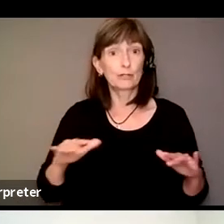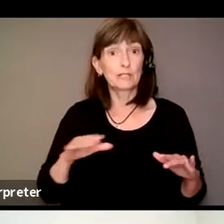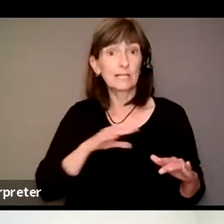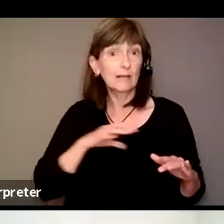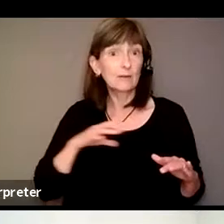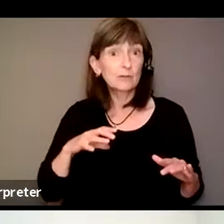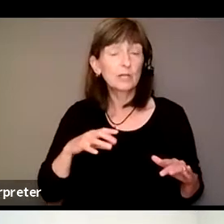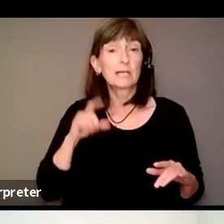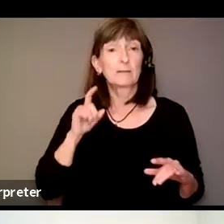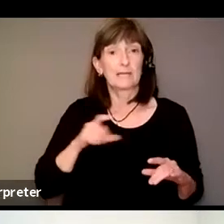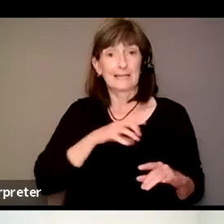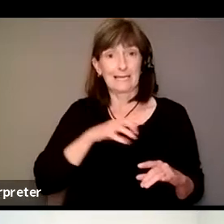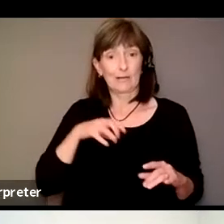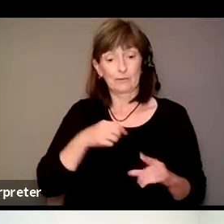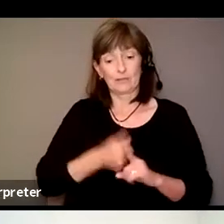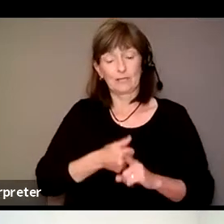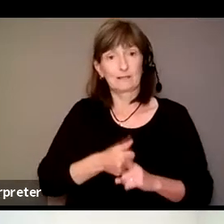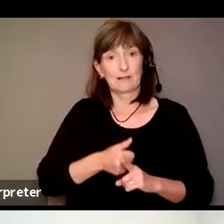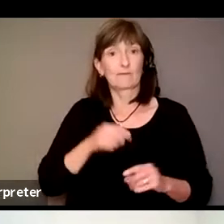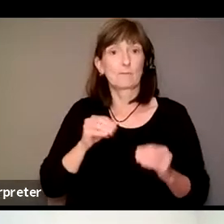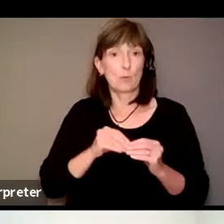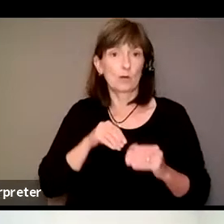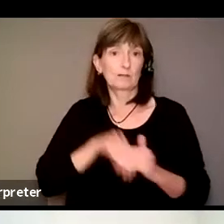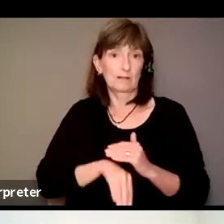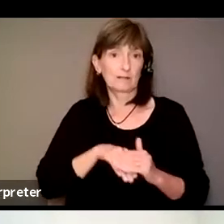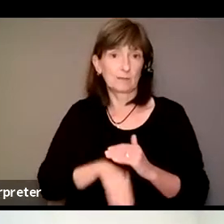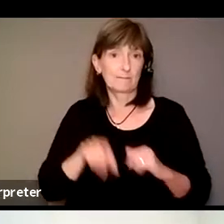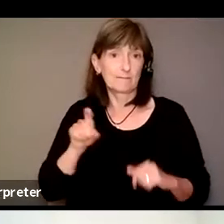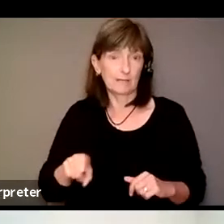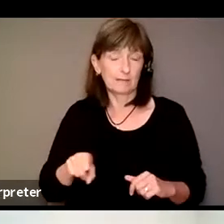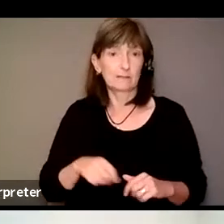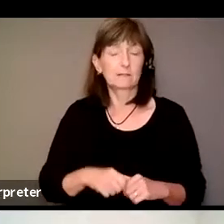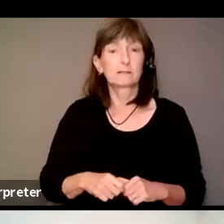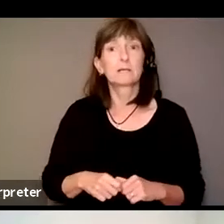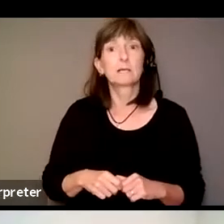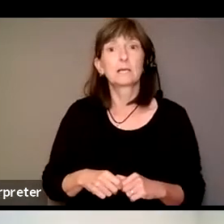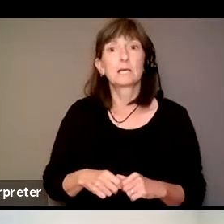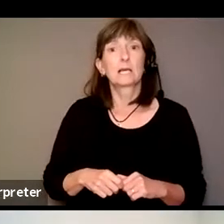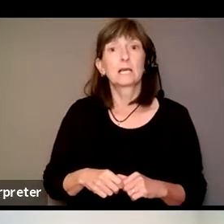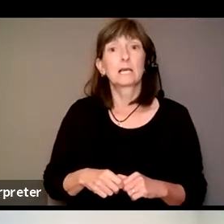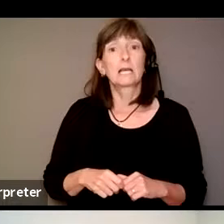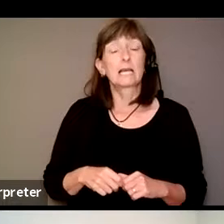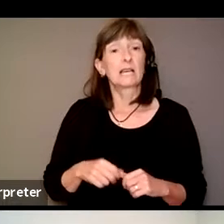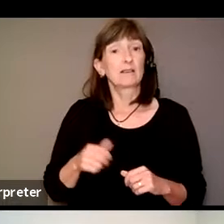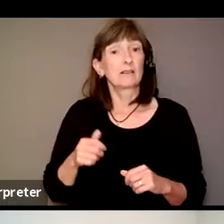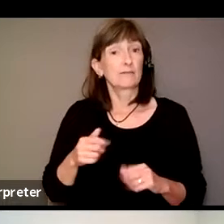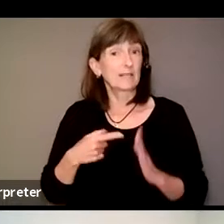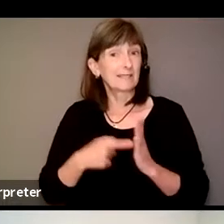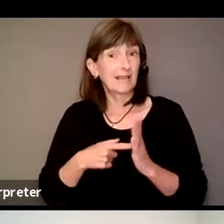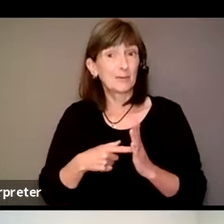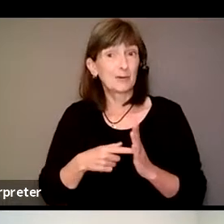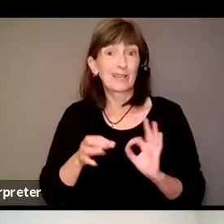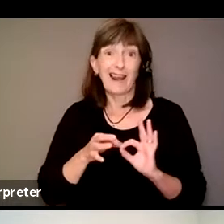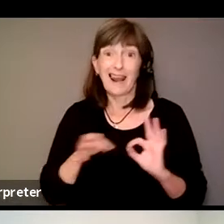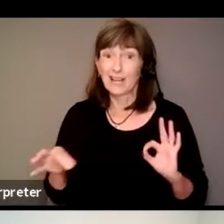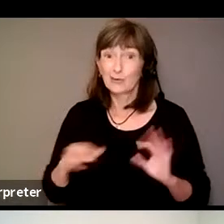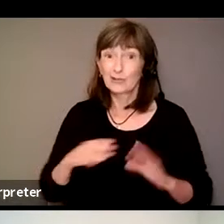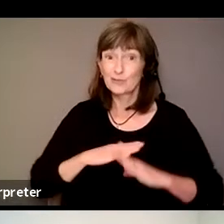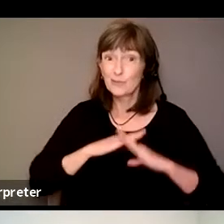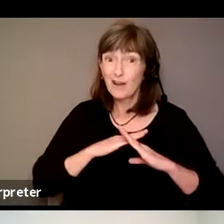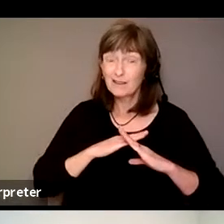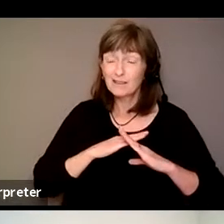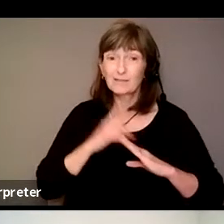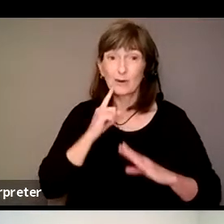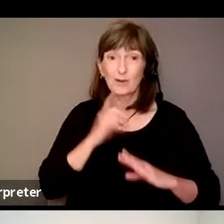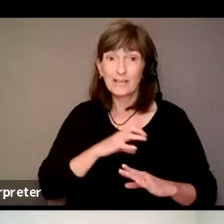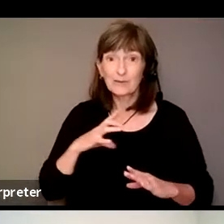accessible. You need to make getting involved in council accessible, whether that be through, there is a lot of language accessibility issues when it comes to